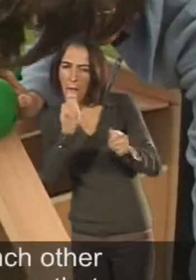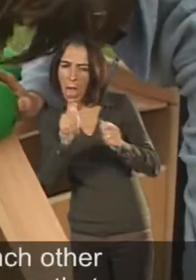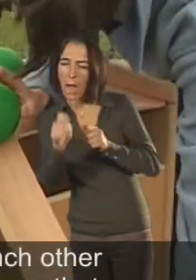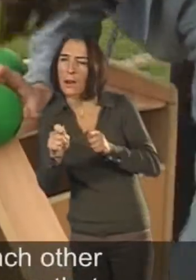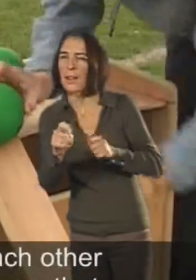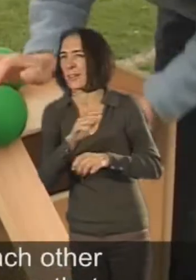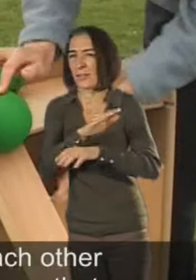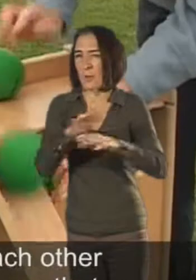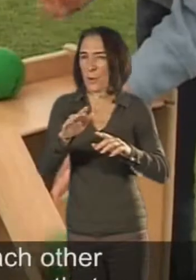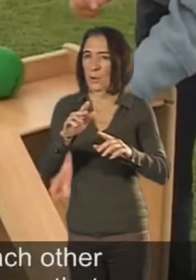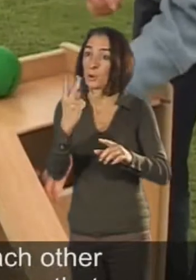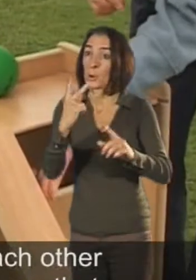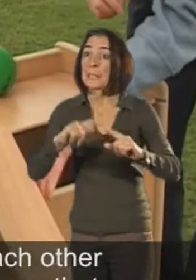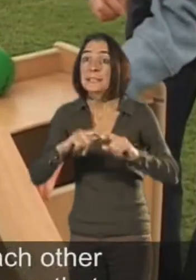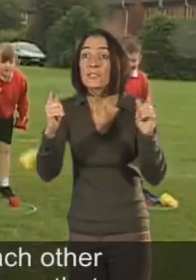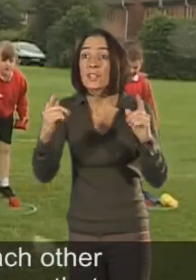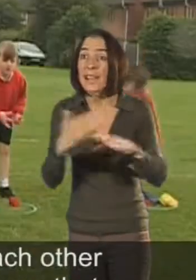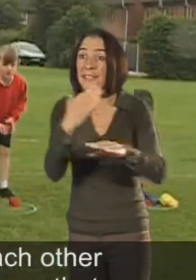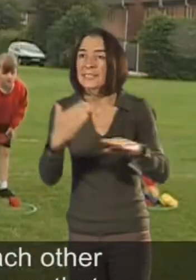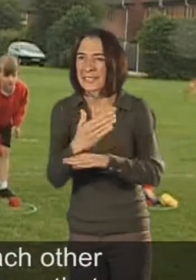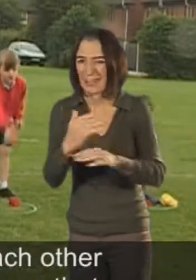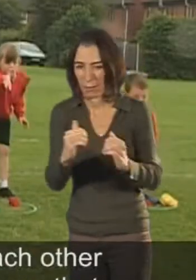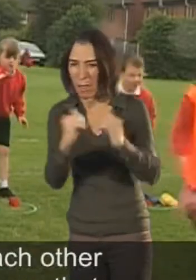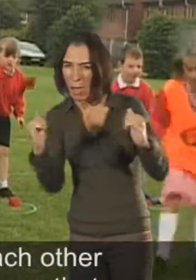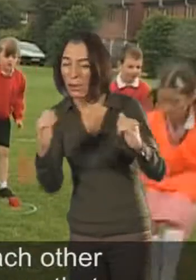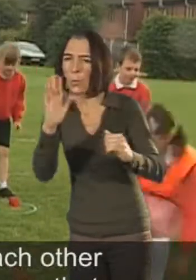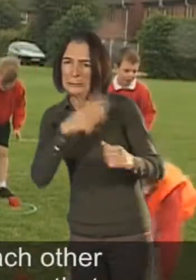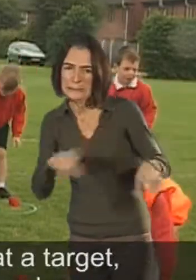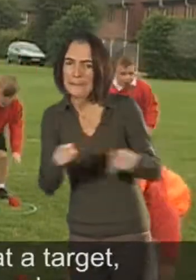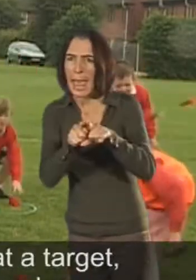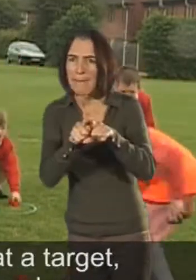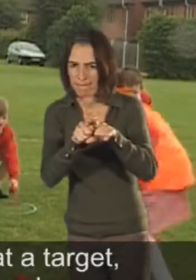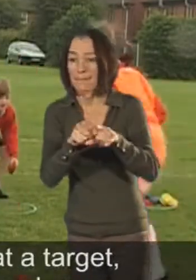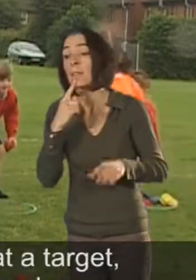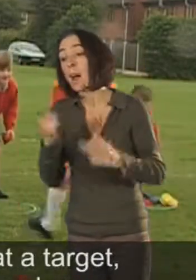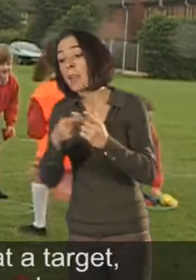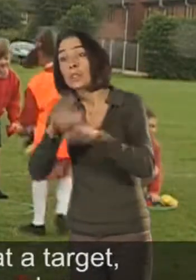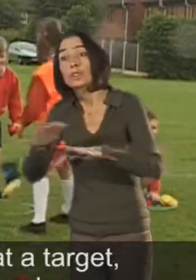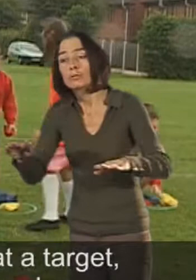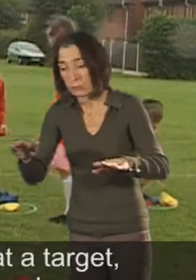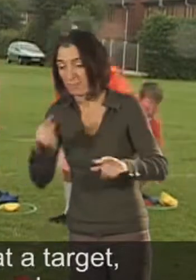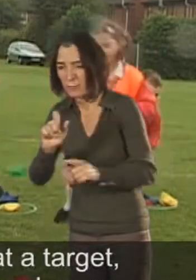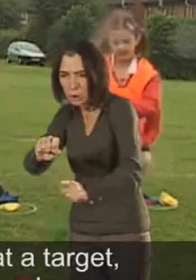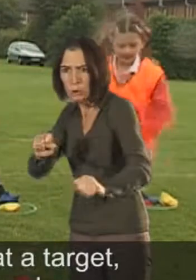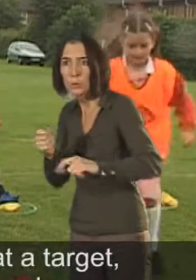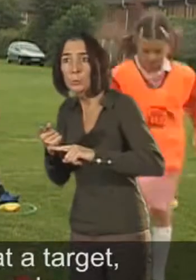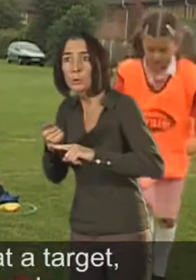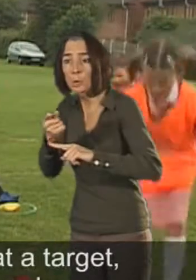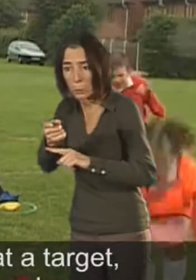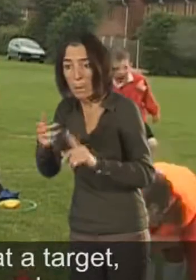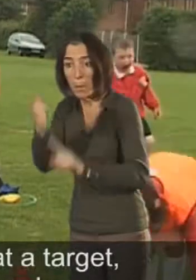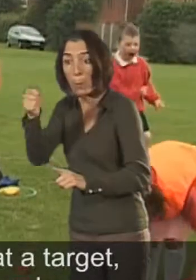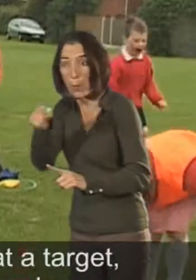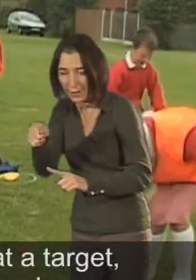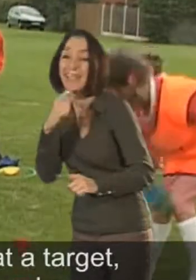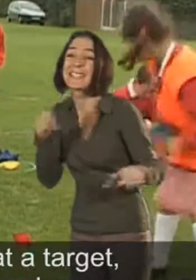rather than having two activities next to each other that weren't related, I tried to make sure that if the other children were shooting at a target, then